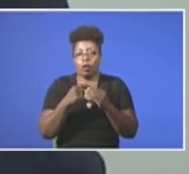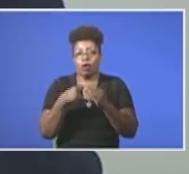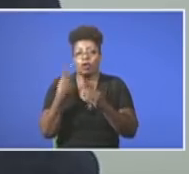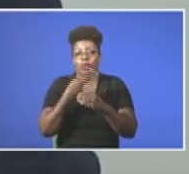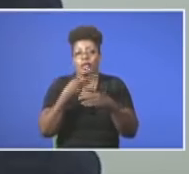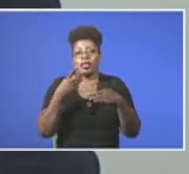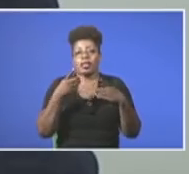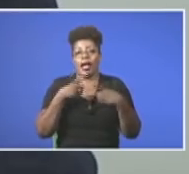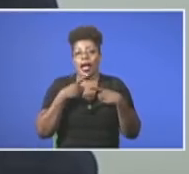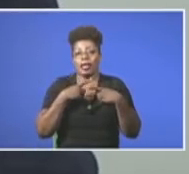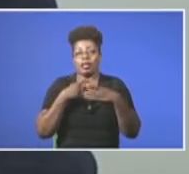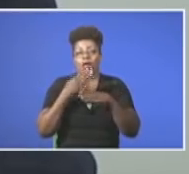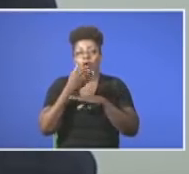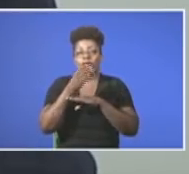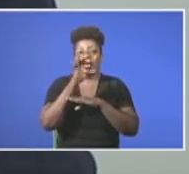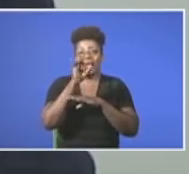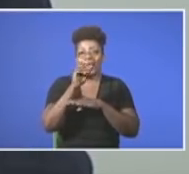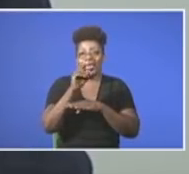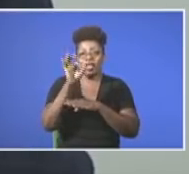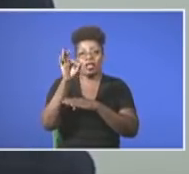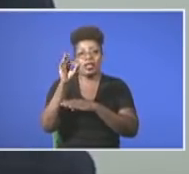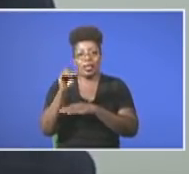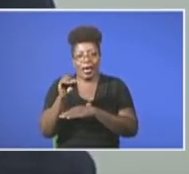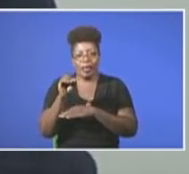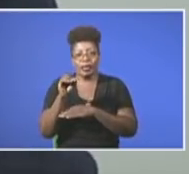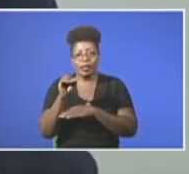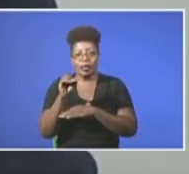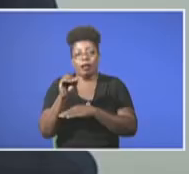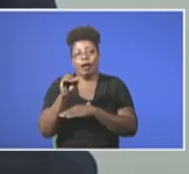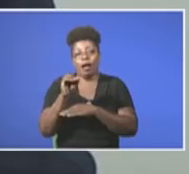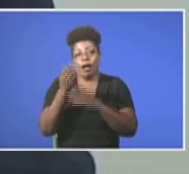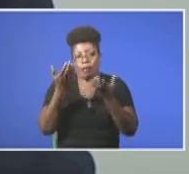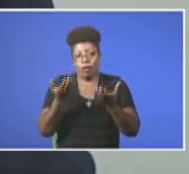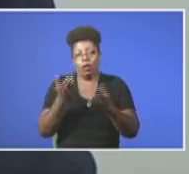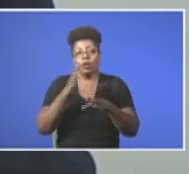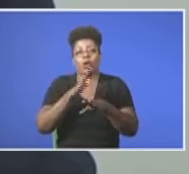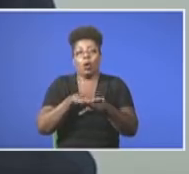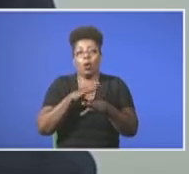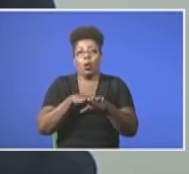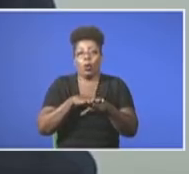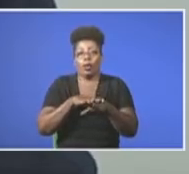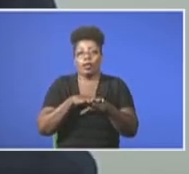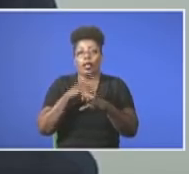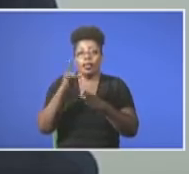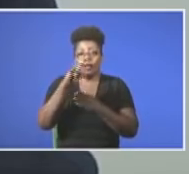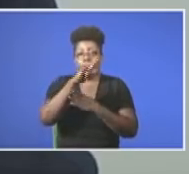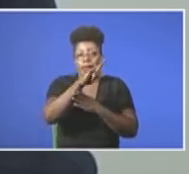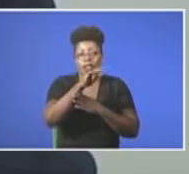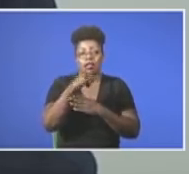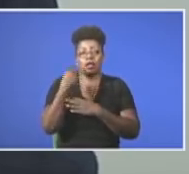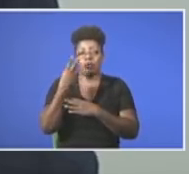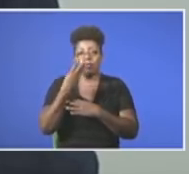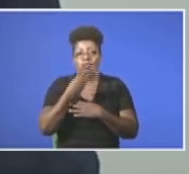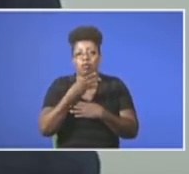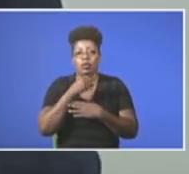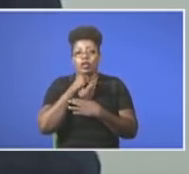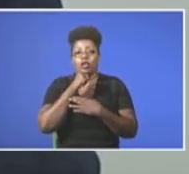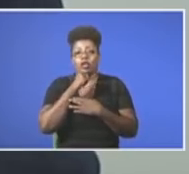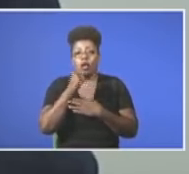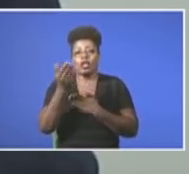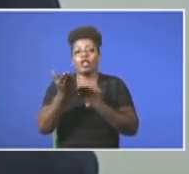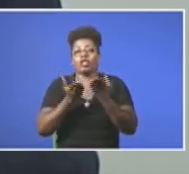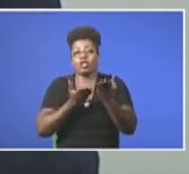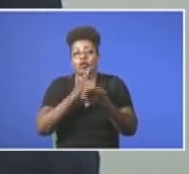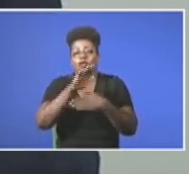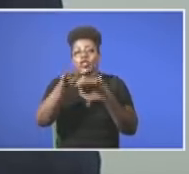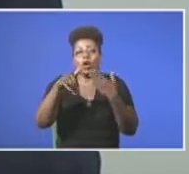had easily over 85-90% load factor on the aircraft, which meant that we were not able to service